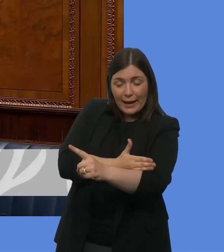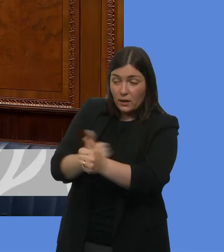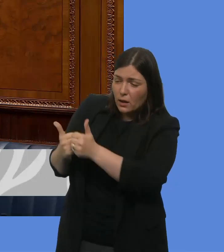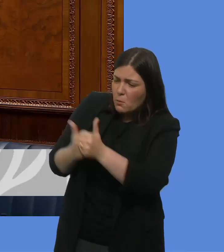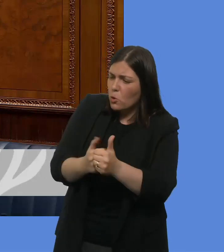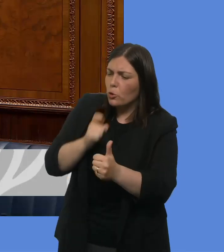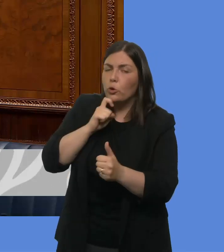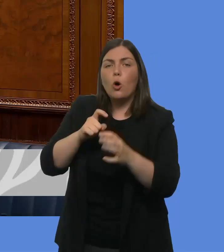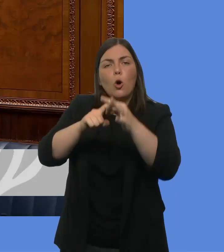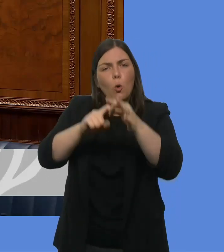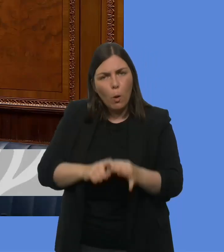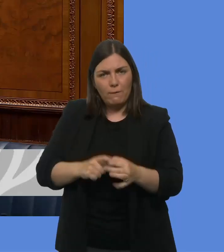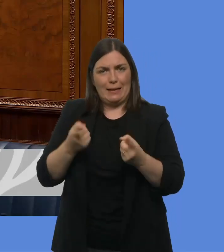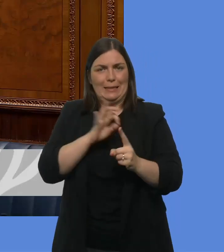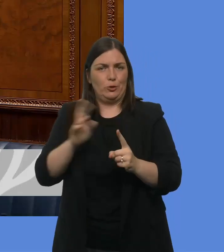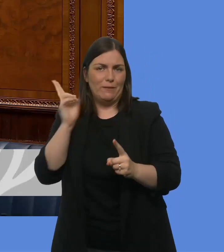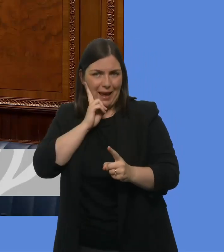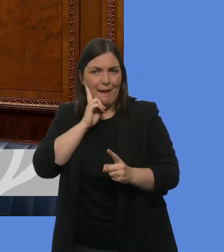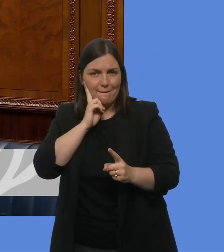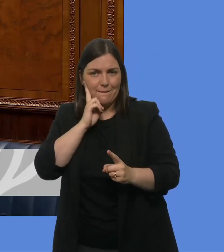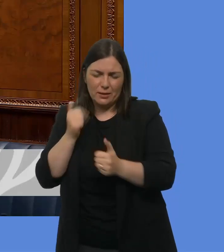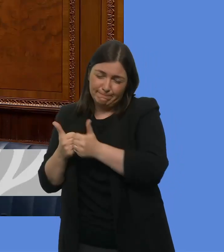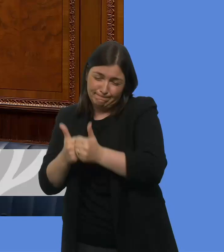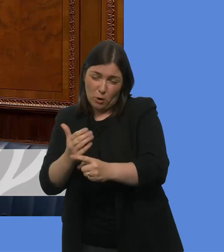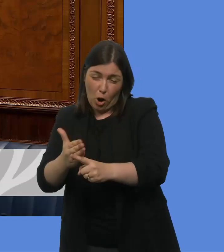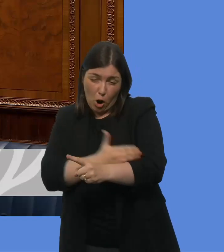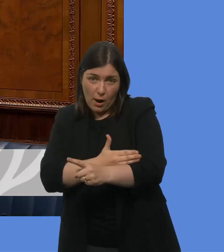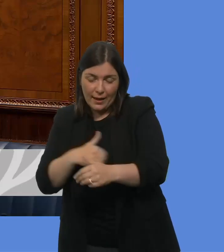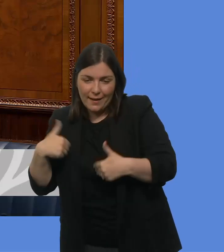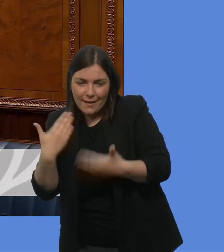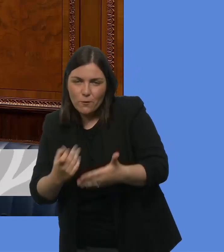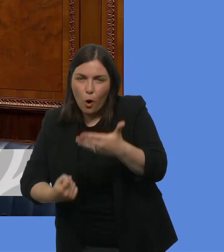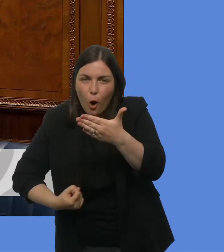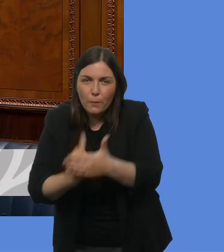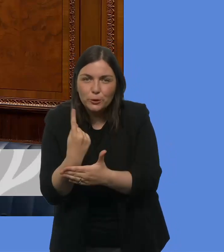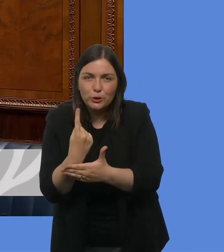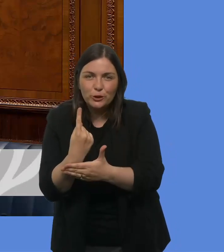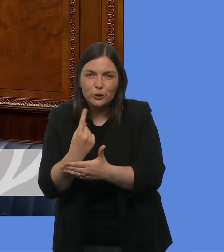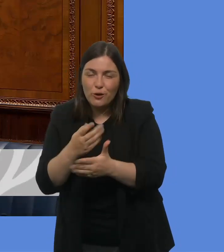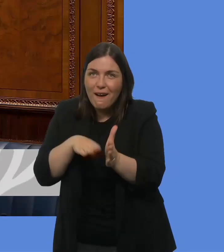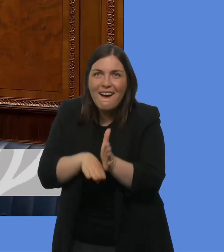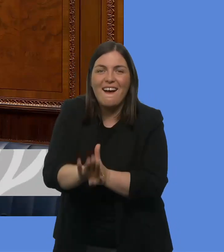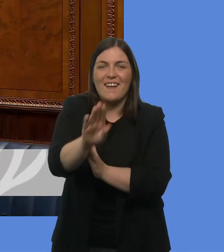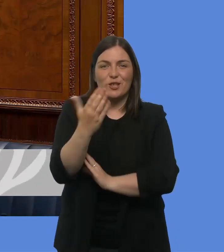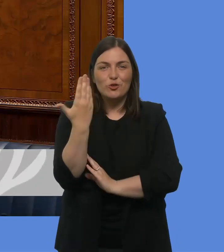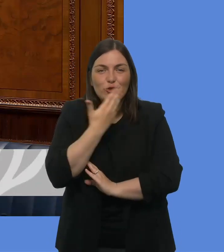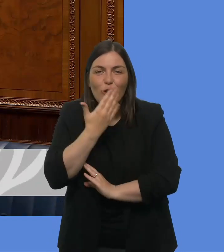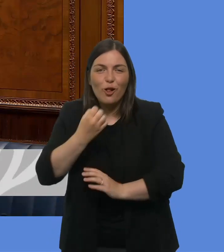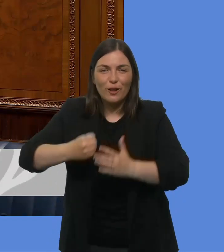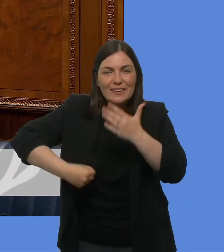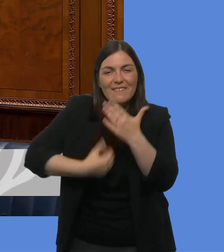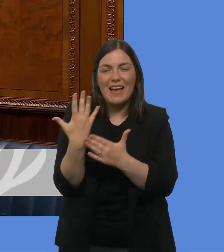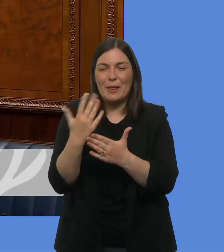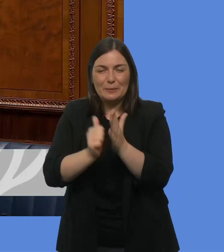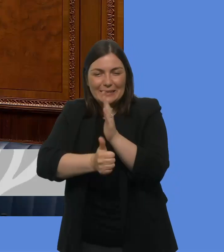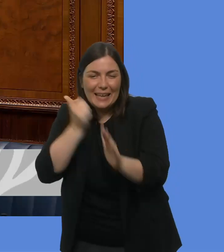these children stand the best opportunity to succeed in school, develop the skills and qualifications they need for a